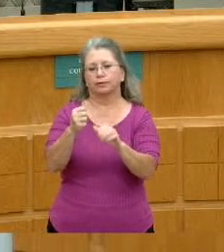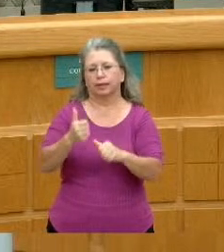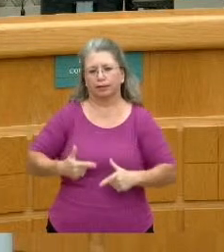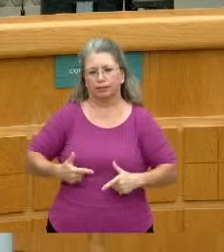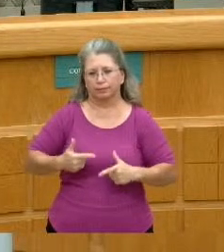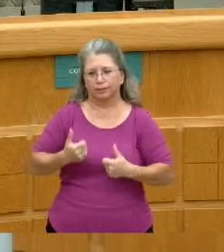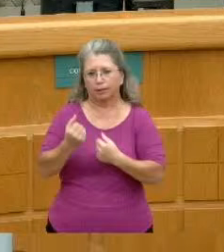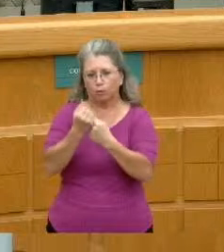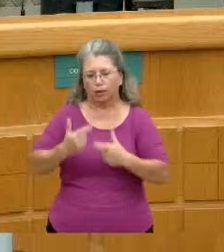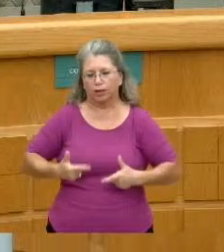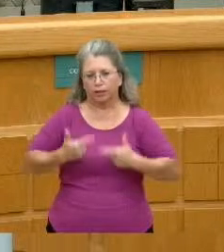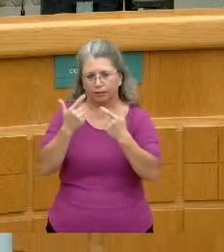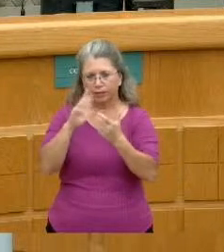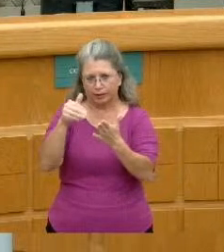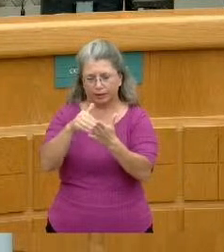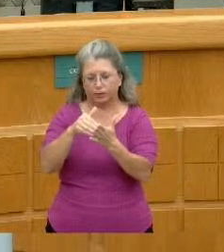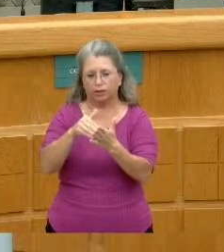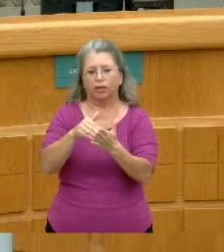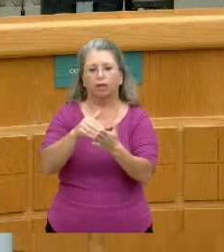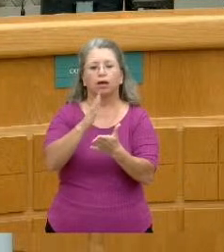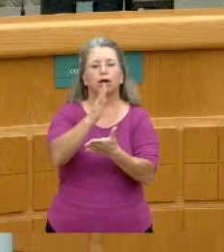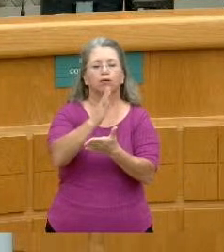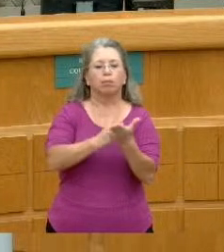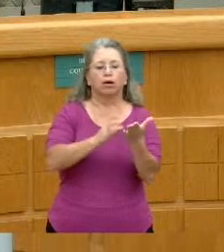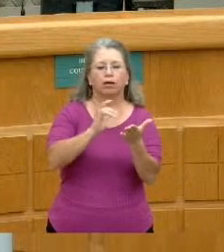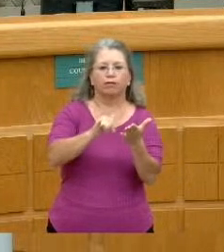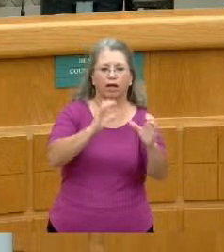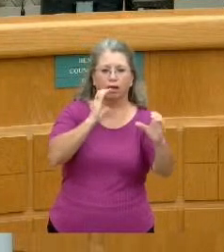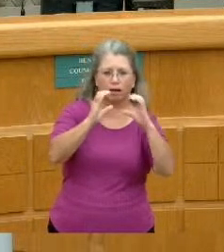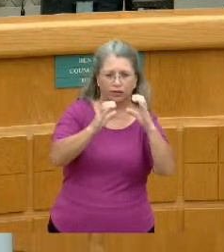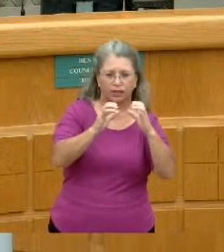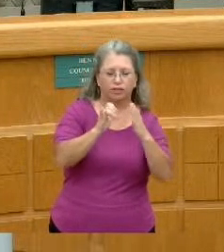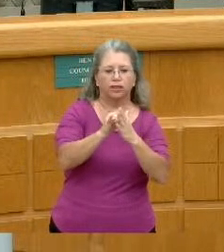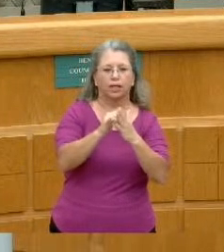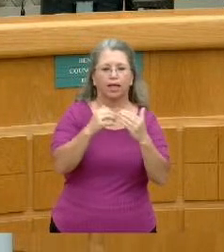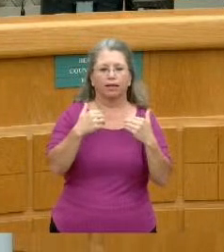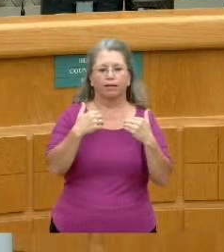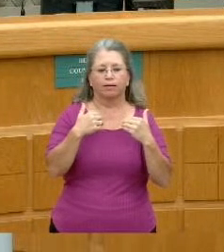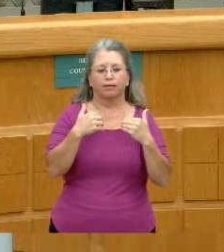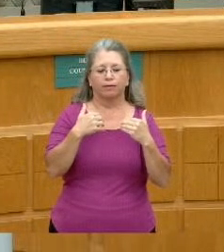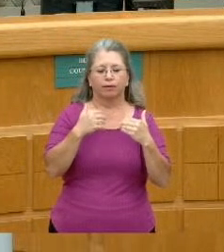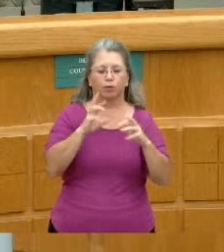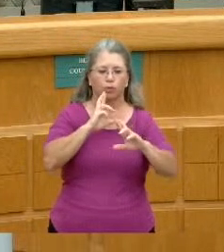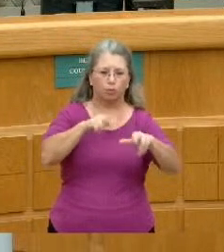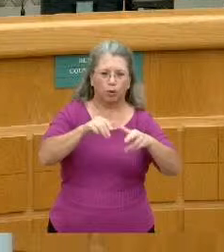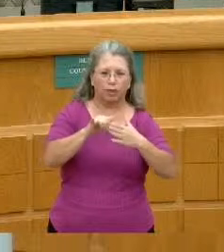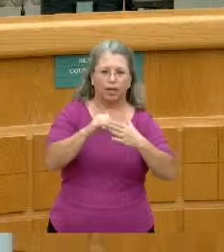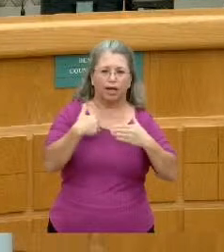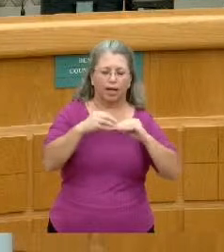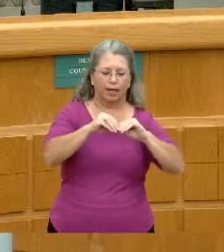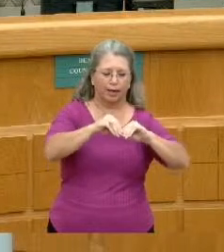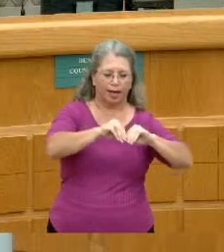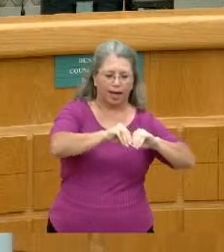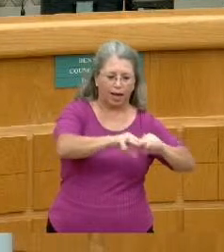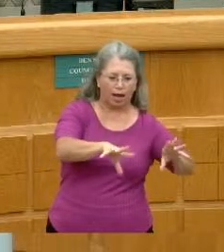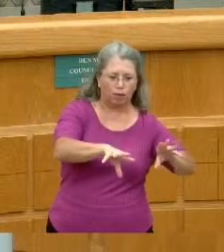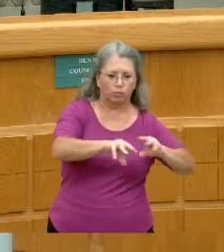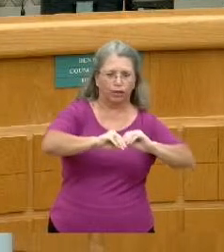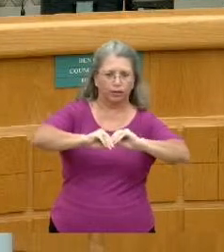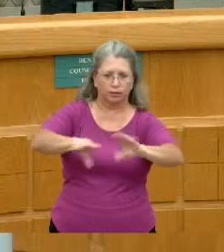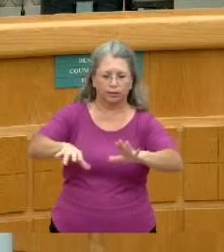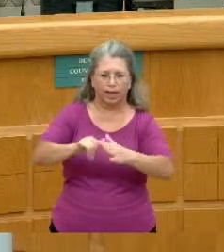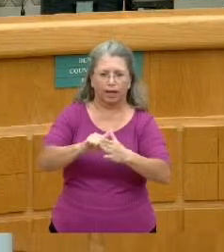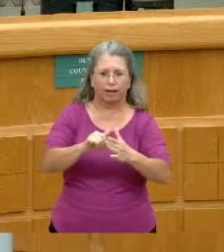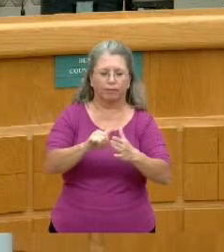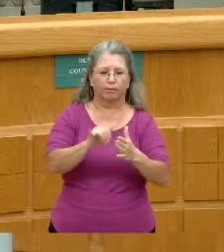part of the conversation was that there were outbreaks at some of the facilities, and we want to point out that 4